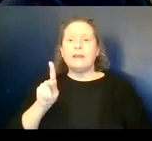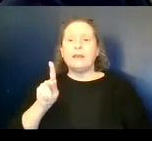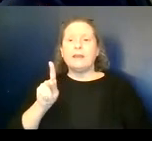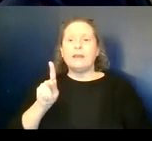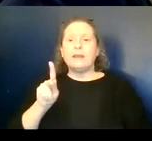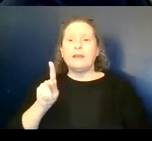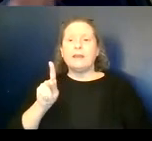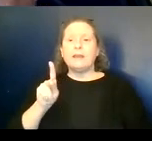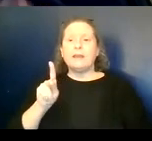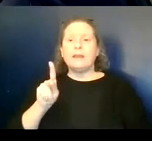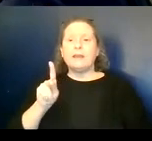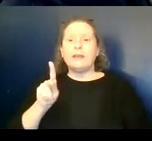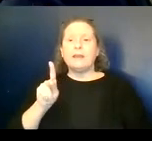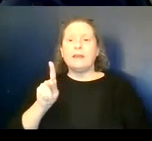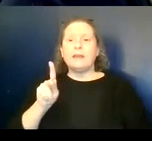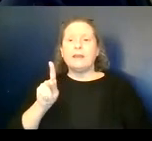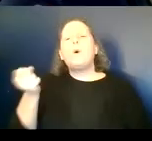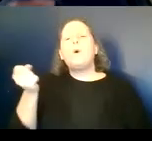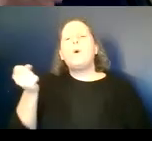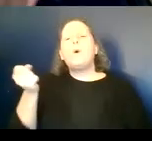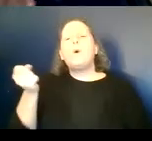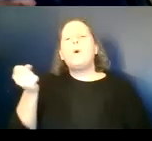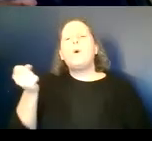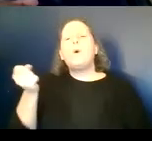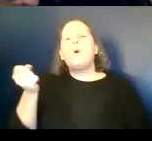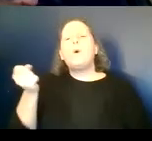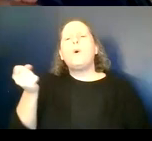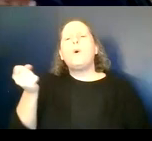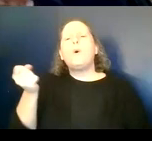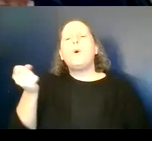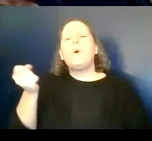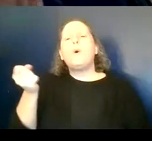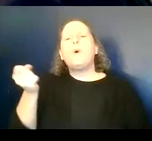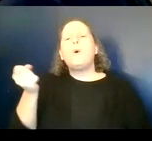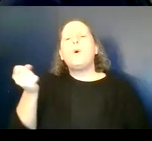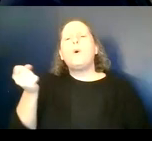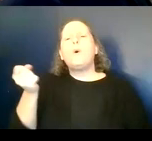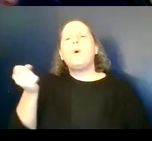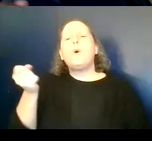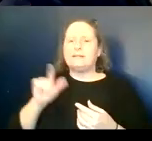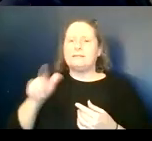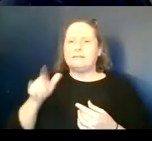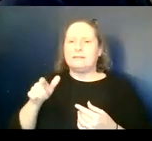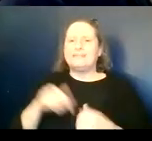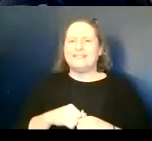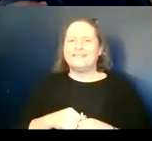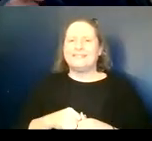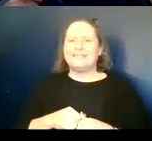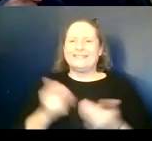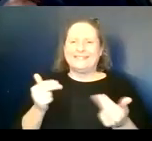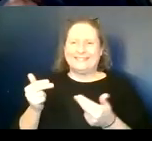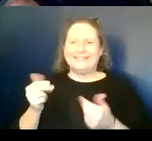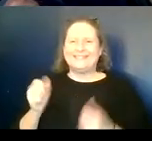another discussion. We will talk about that panel later. And